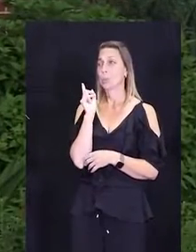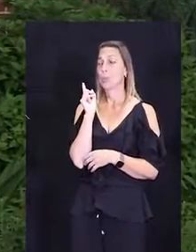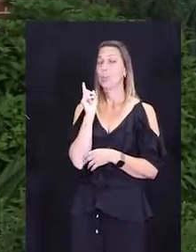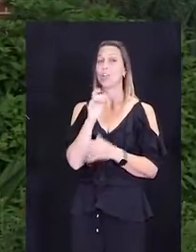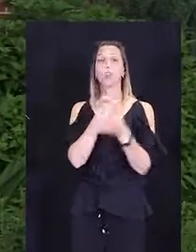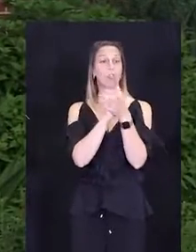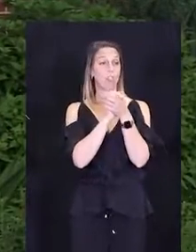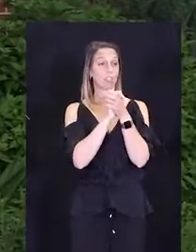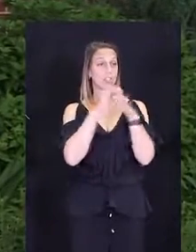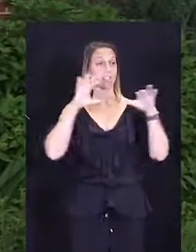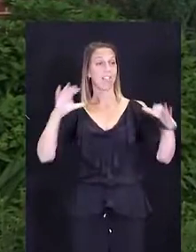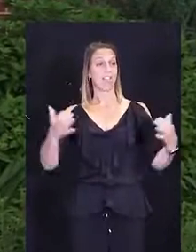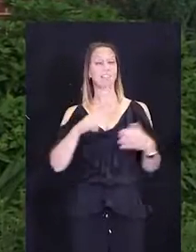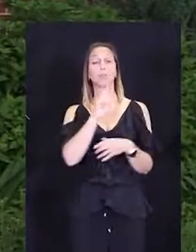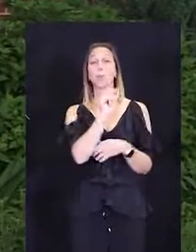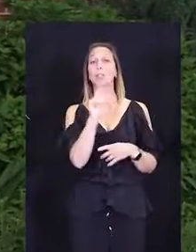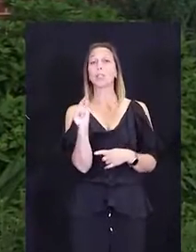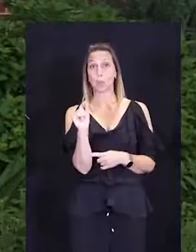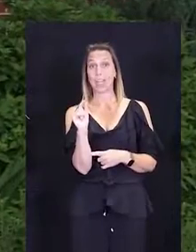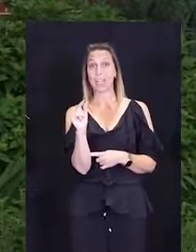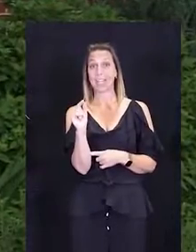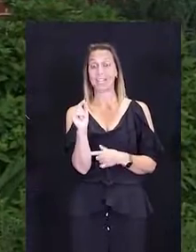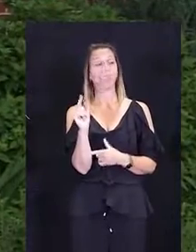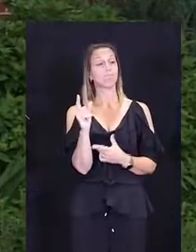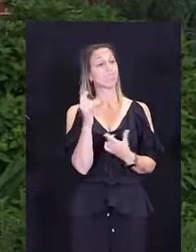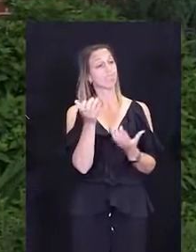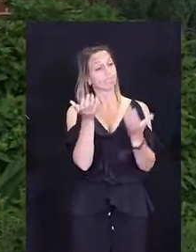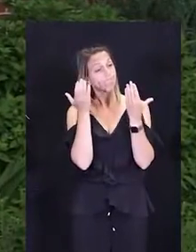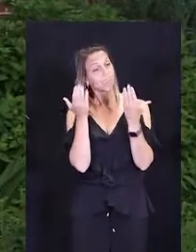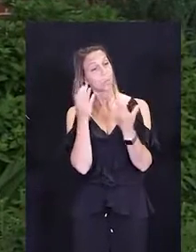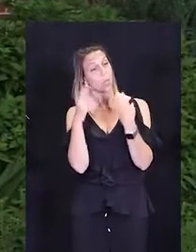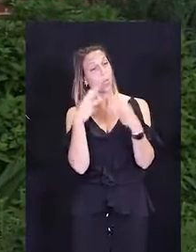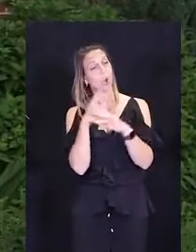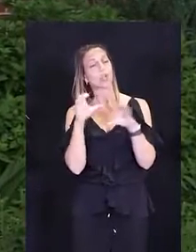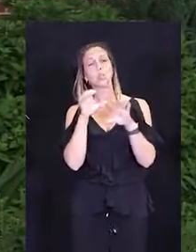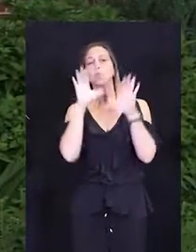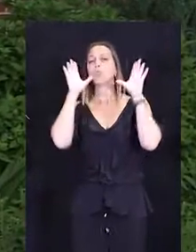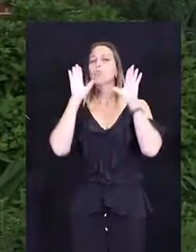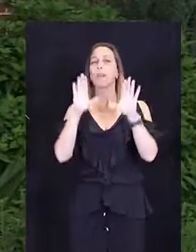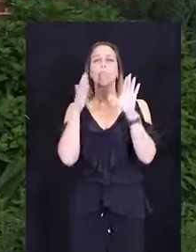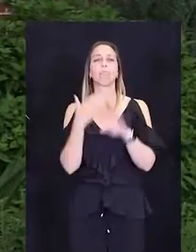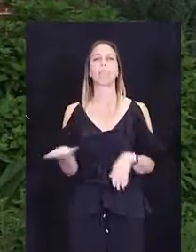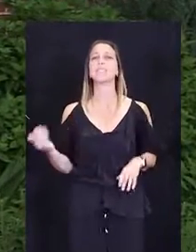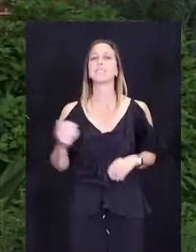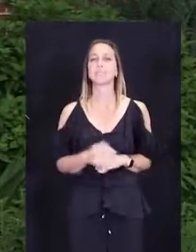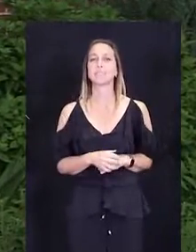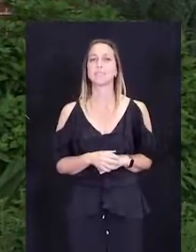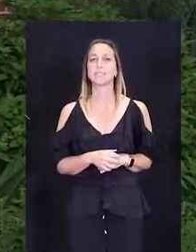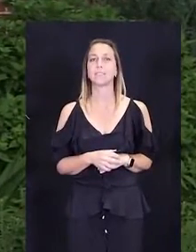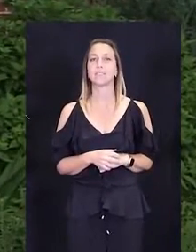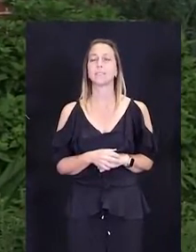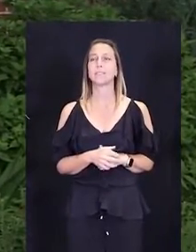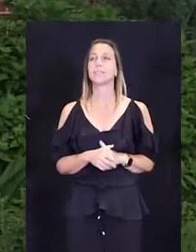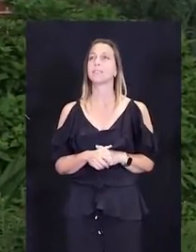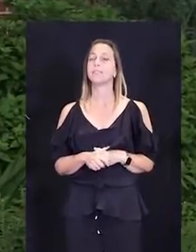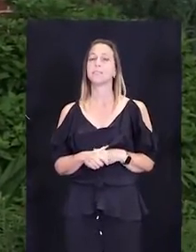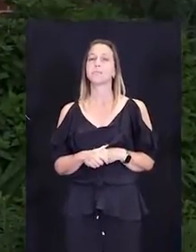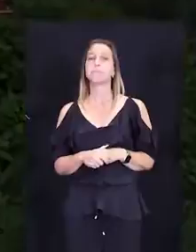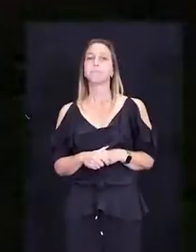miss you. Congratulations, Central Dauphin class of 2020. Let's go out into the world and do great things.